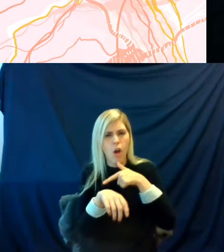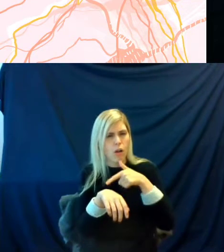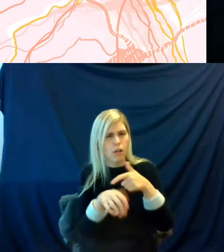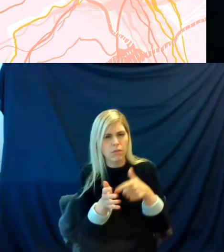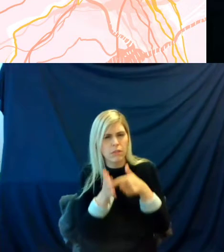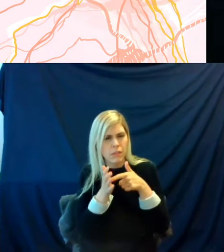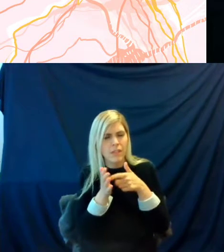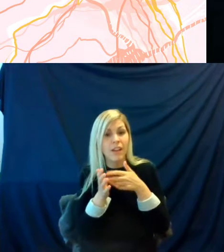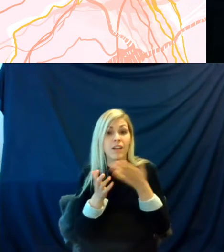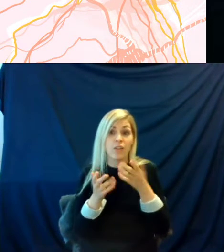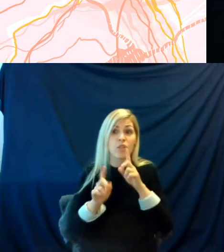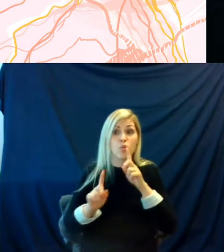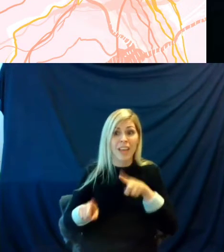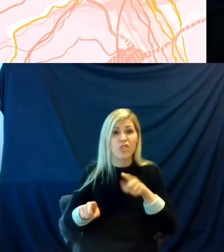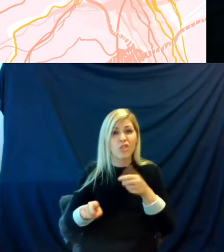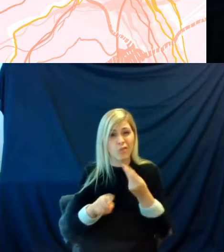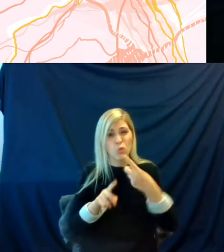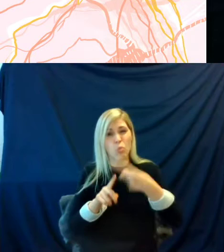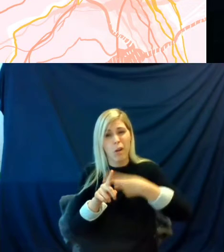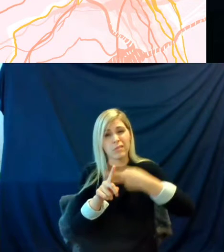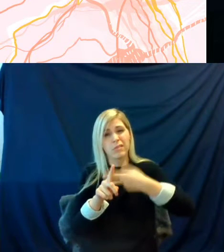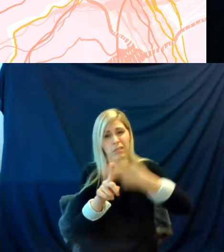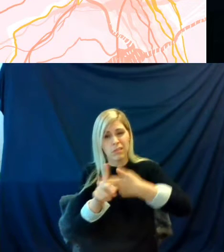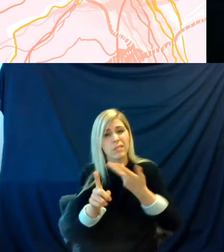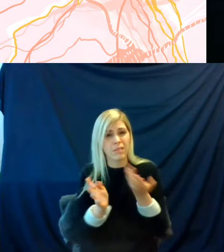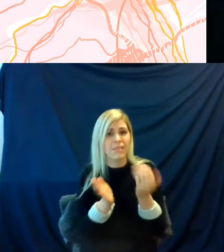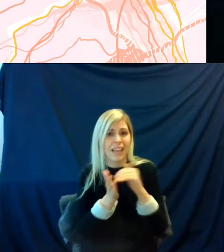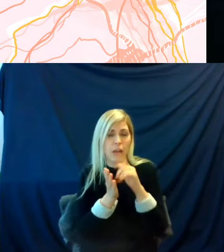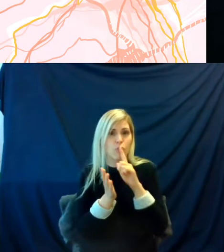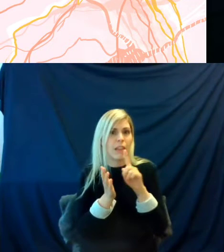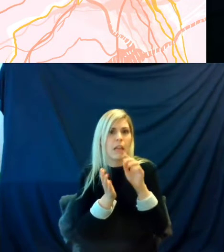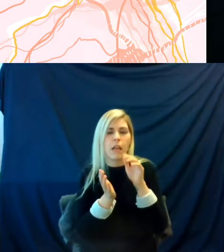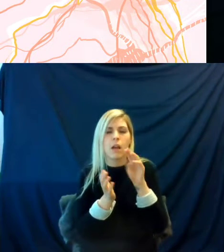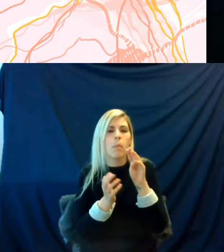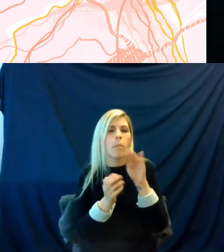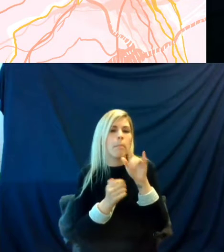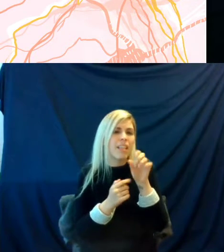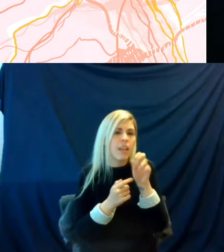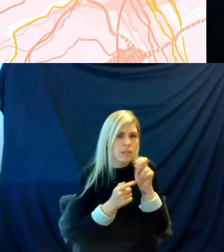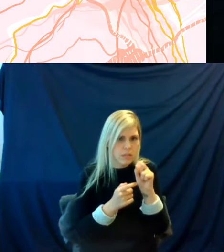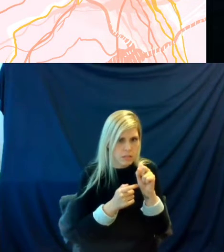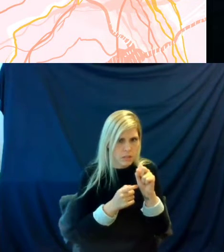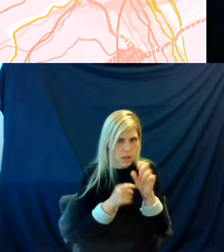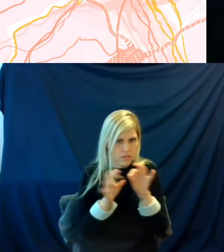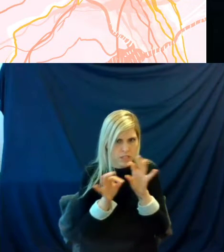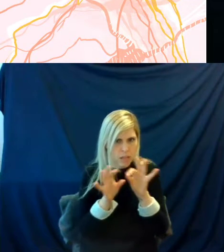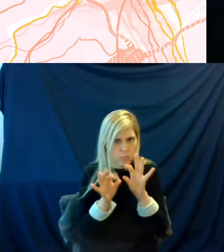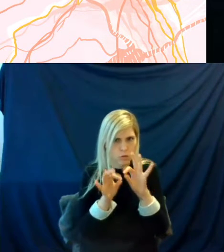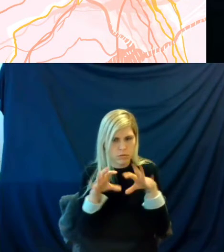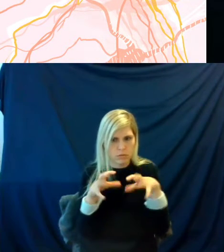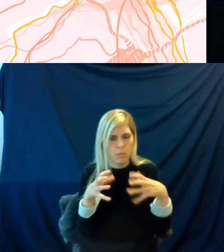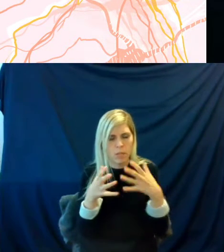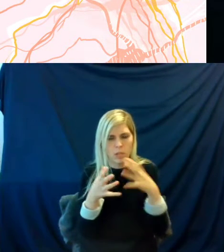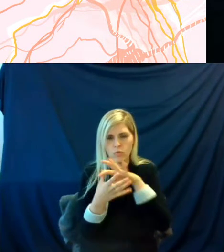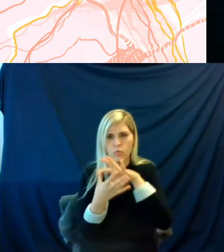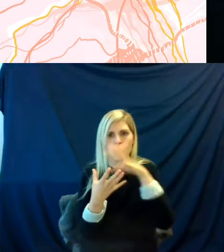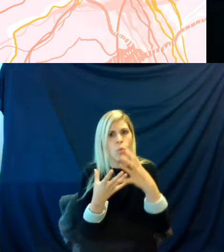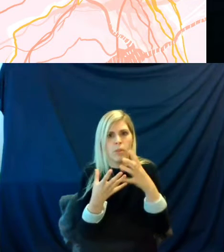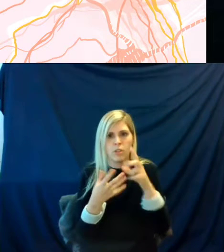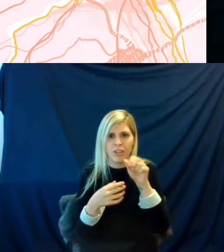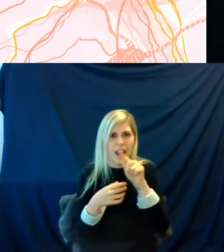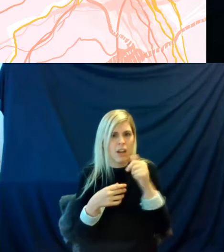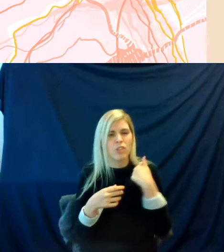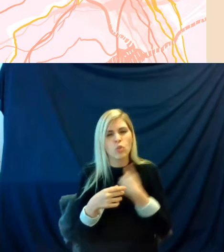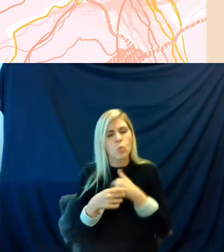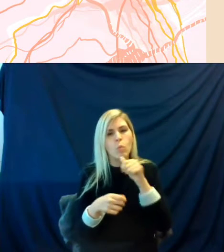answer to that, I mean, it took a few months. Again, like there's millions of samples over here. So, I